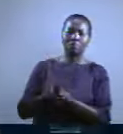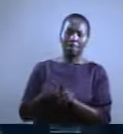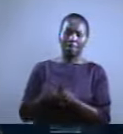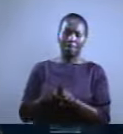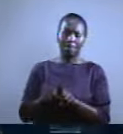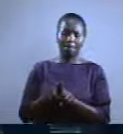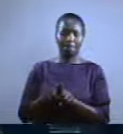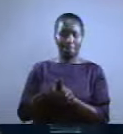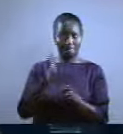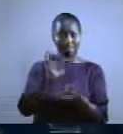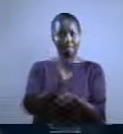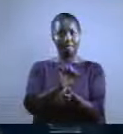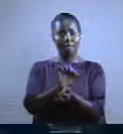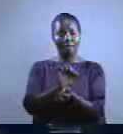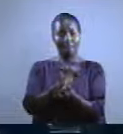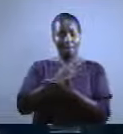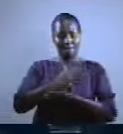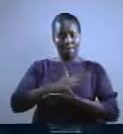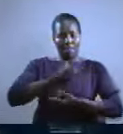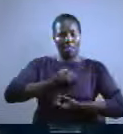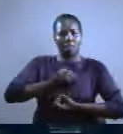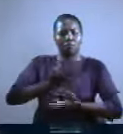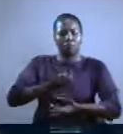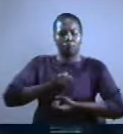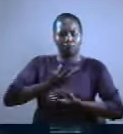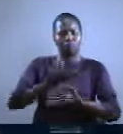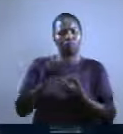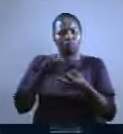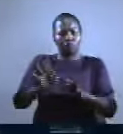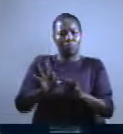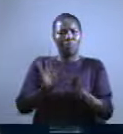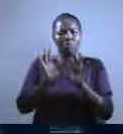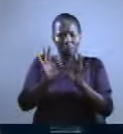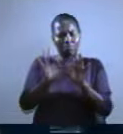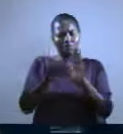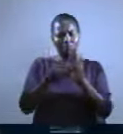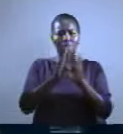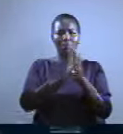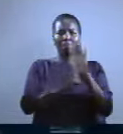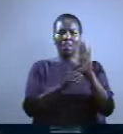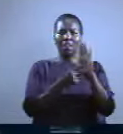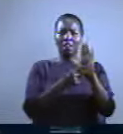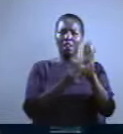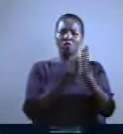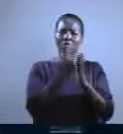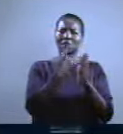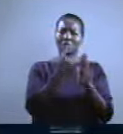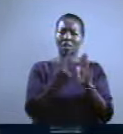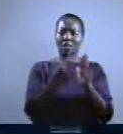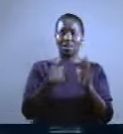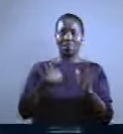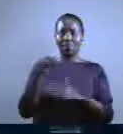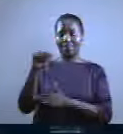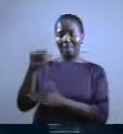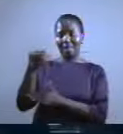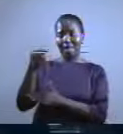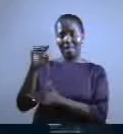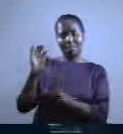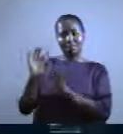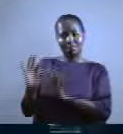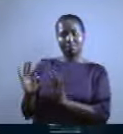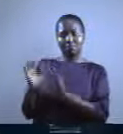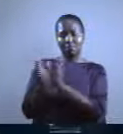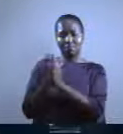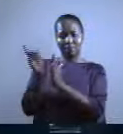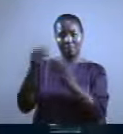of expression is not an unfettered right within the Bill of Rights. Accordingly, the African National Congress calls upon